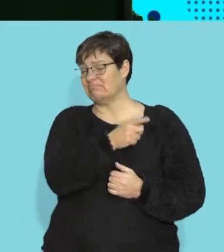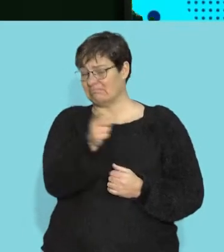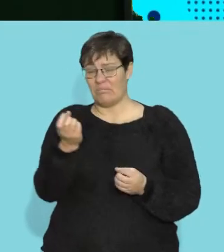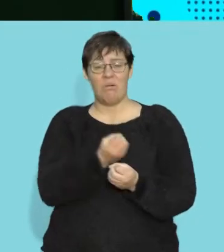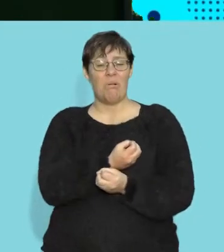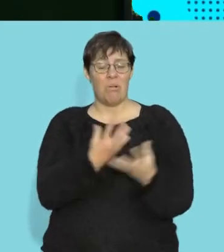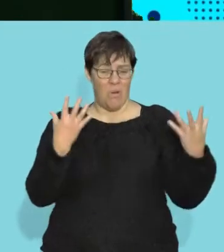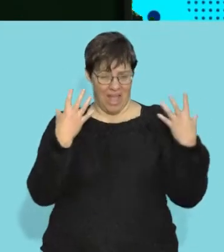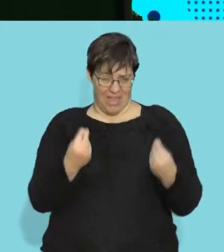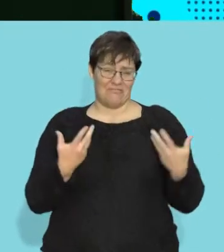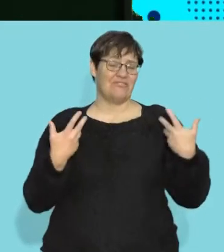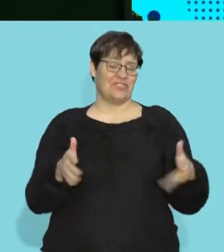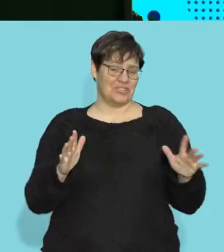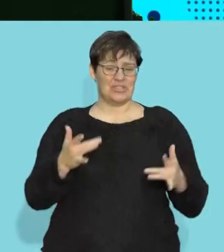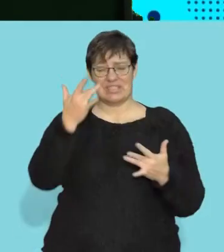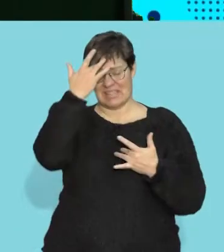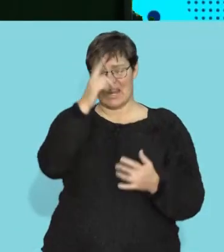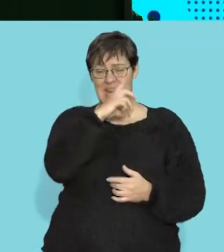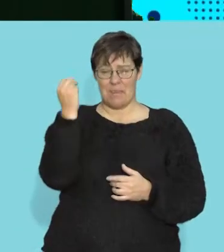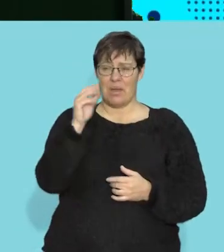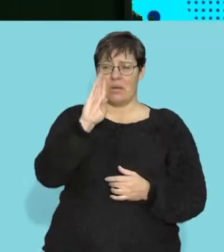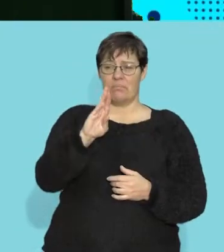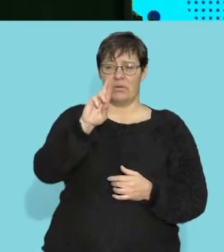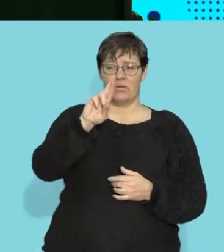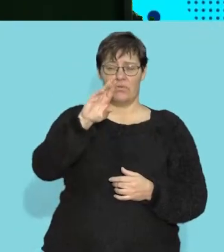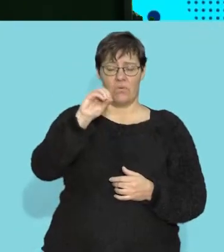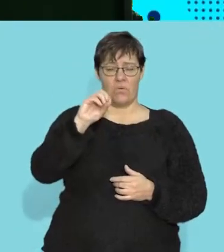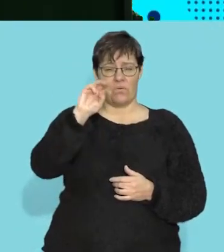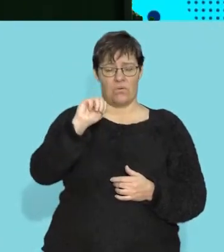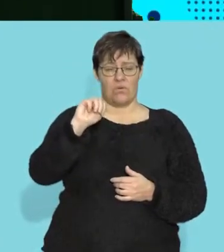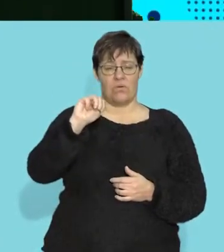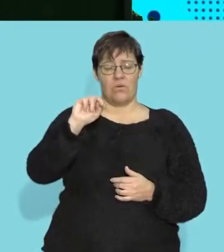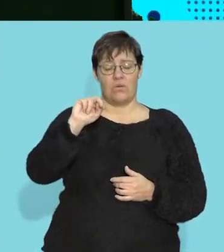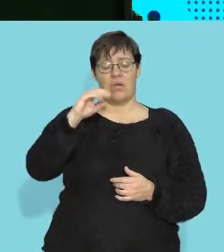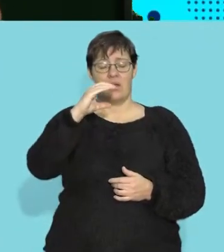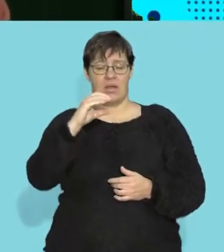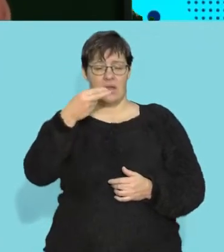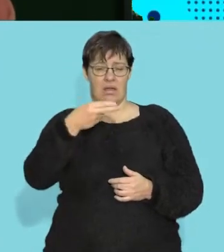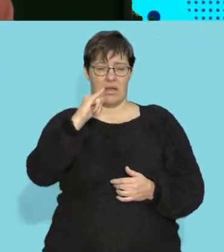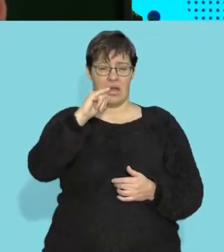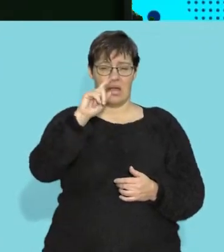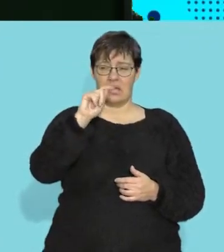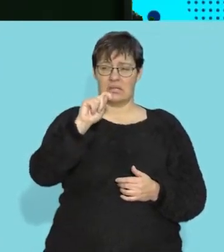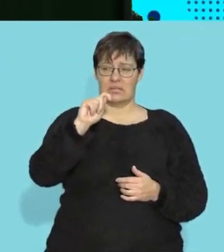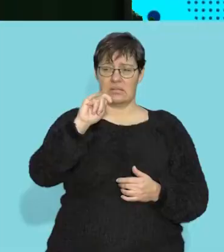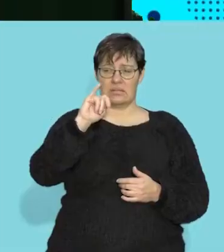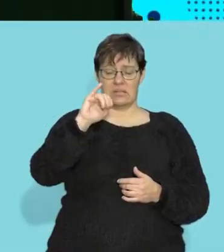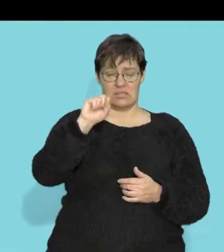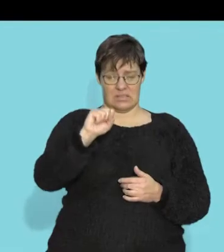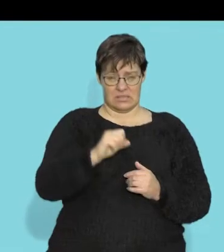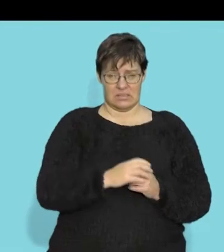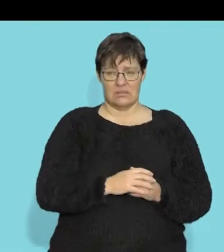this one, and this is called bronchitis. All right, so if we break the words down, if we look at